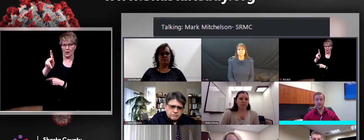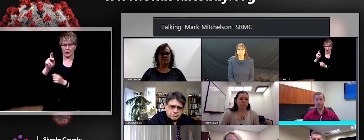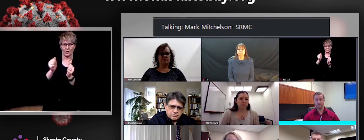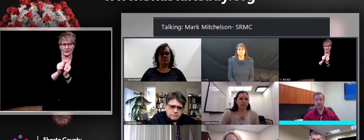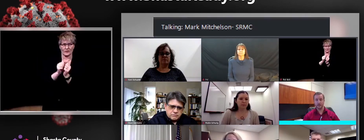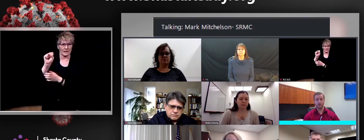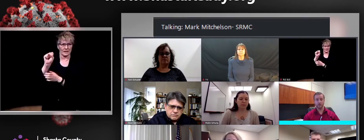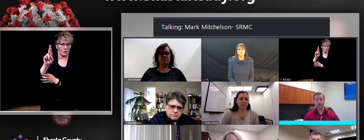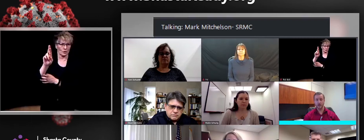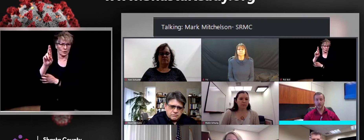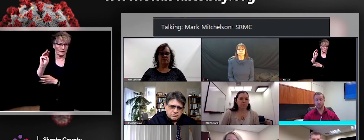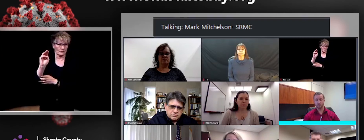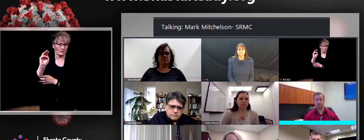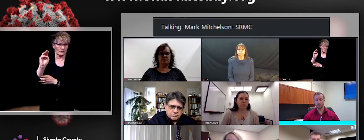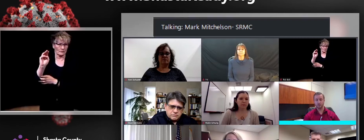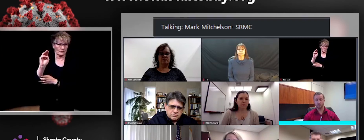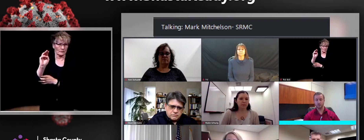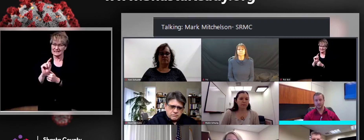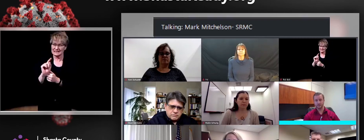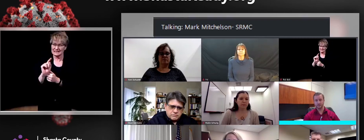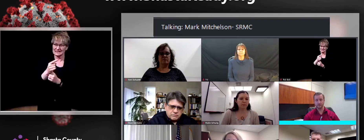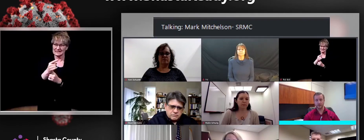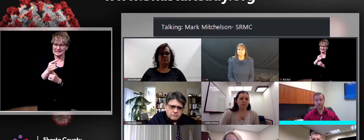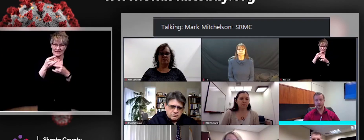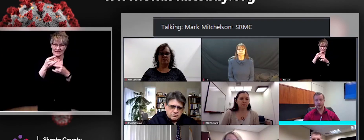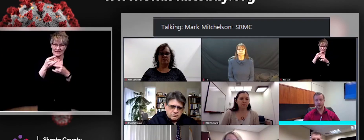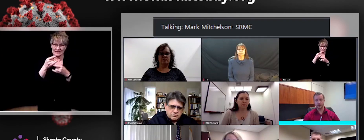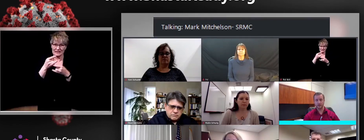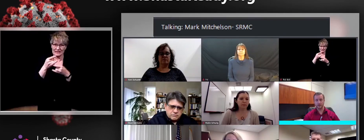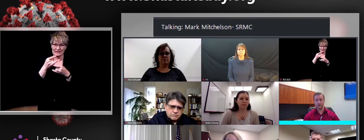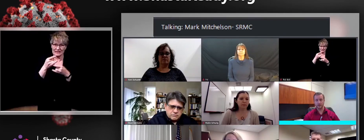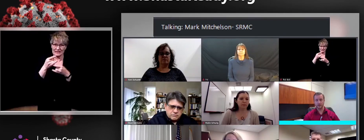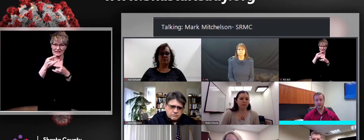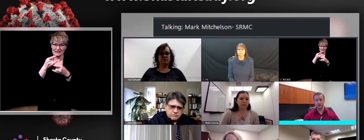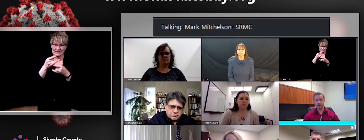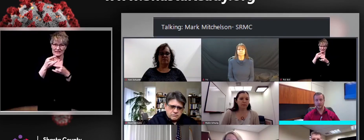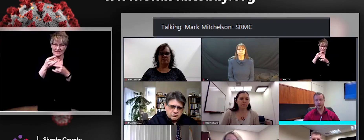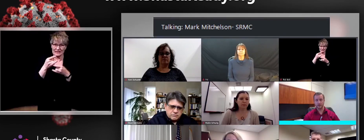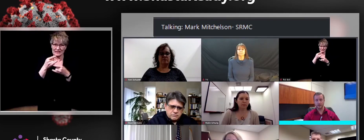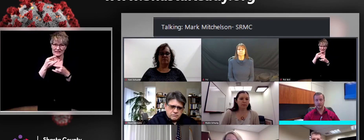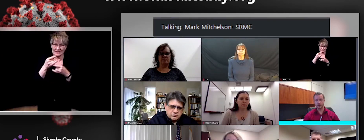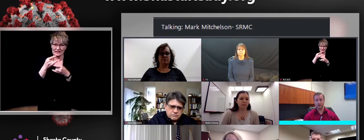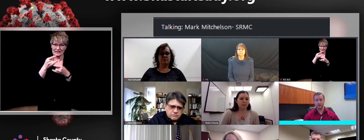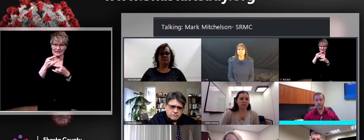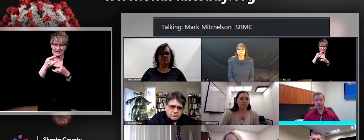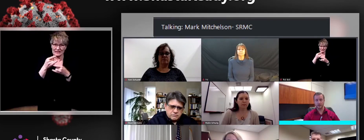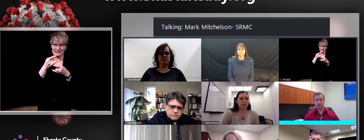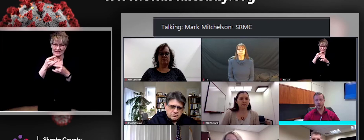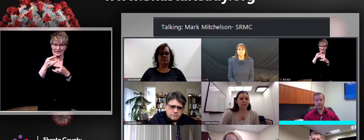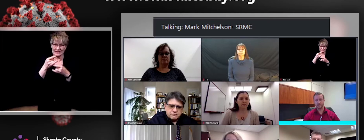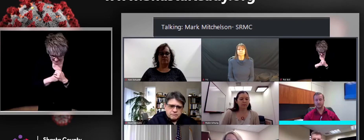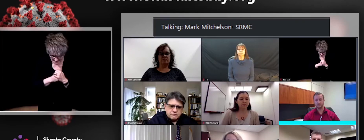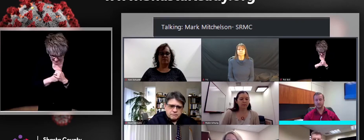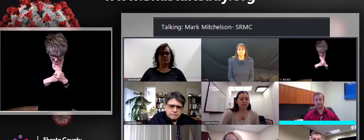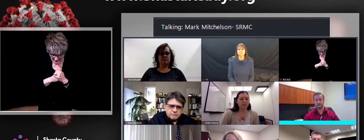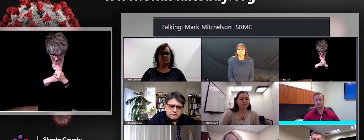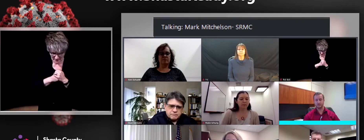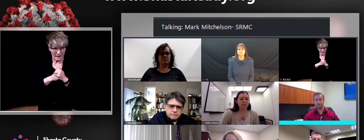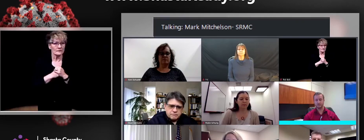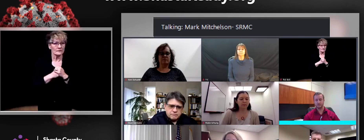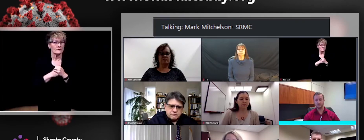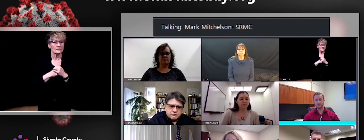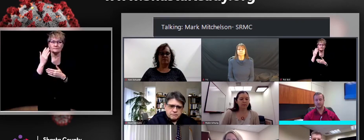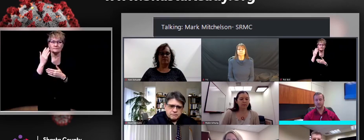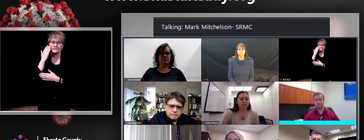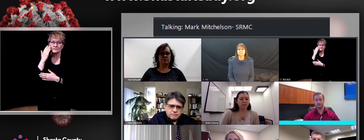single mask. However, we're not preventing individuals from, if they feel like they're being more protected by having a second mask on, we're not